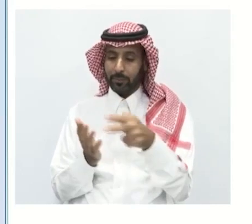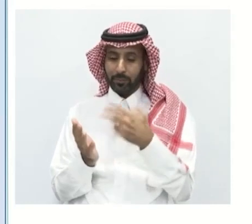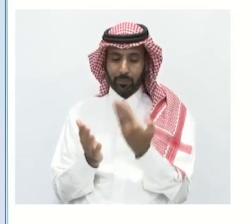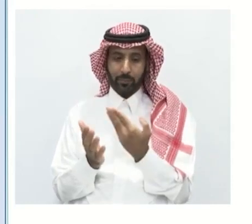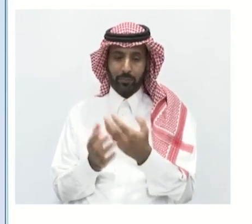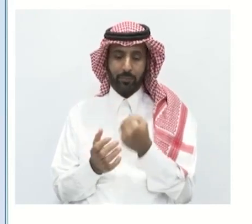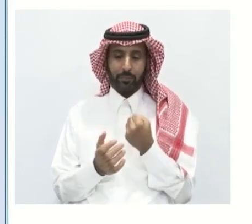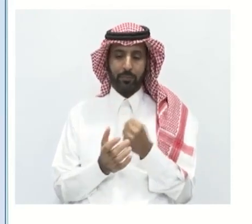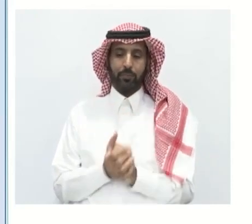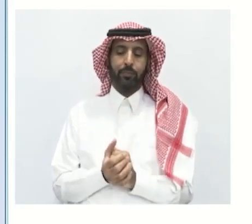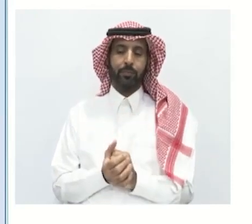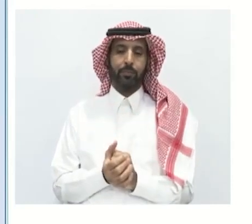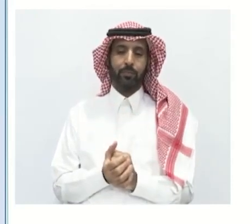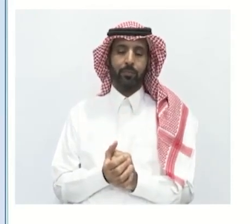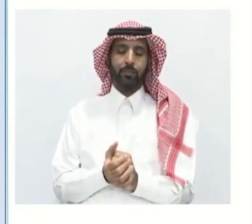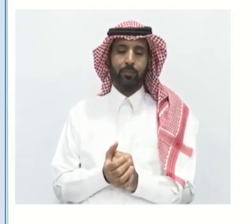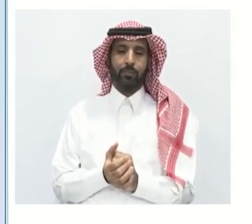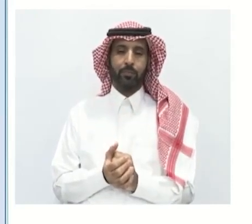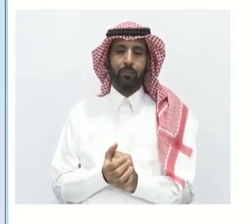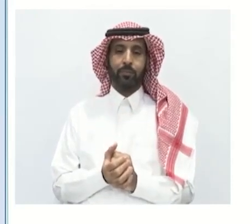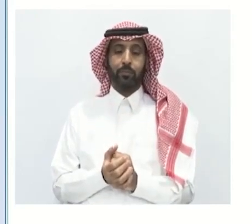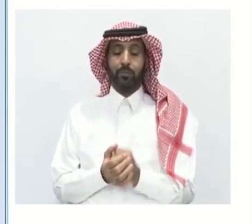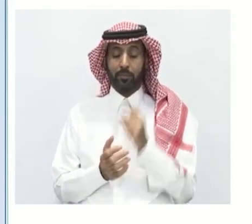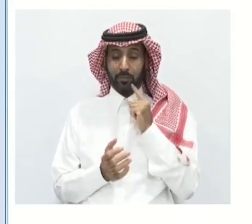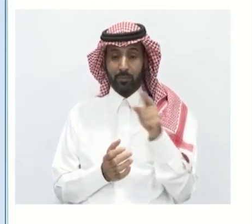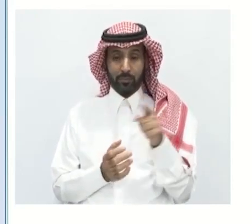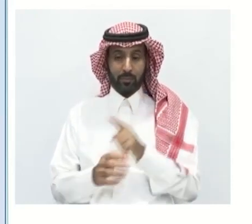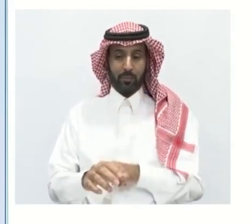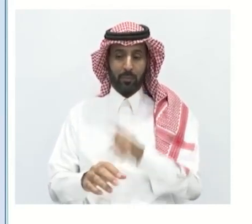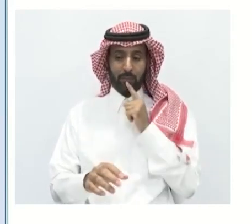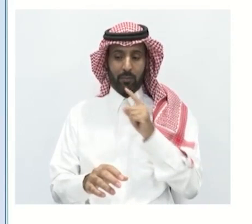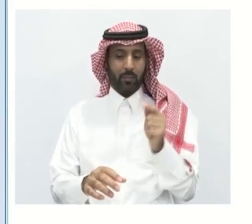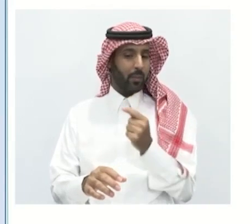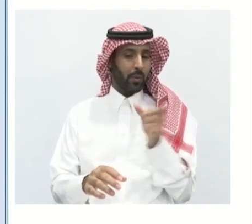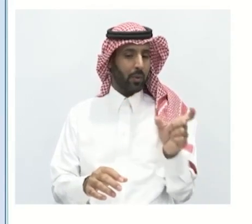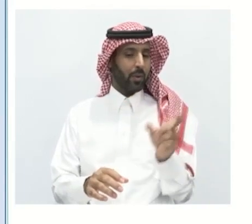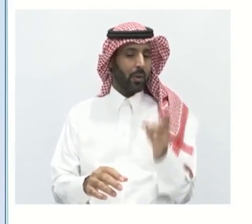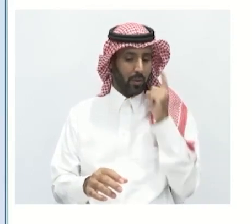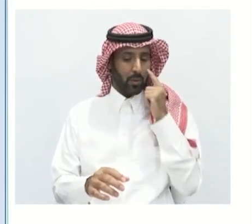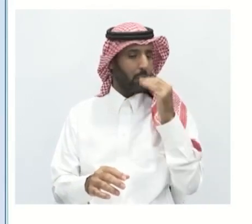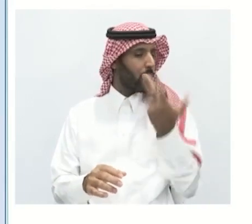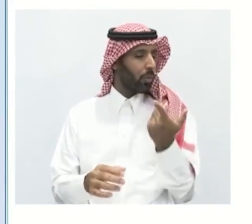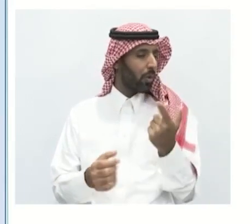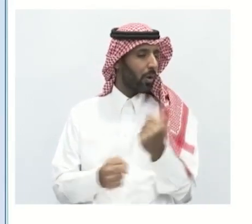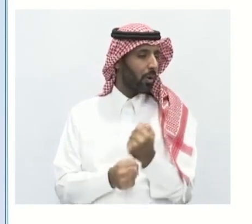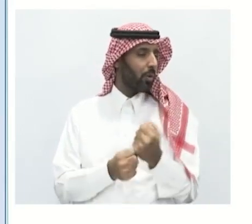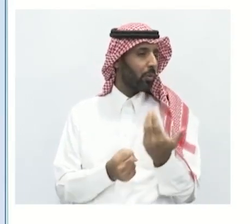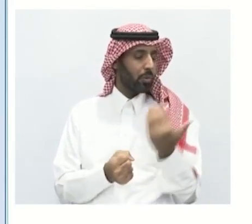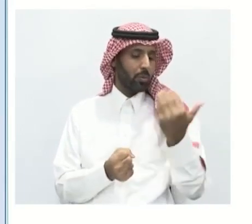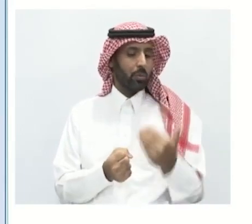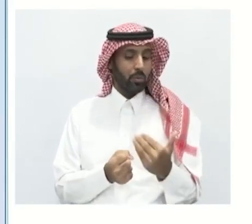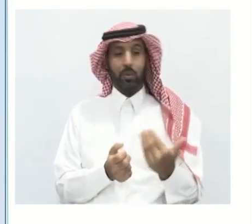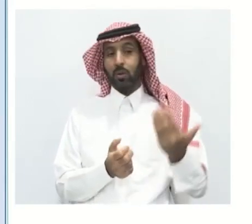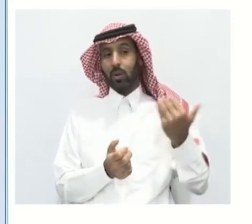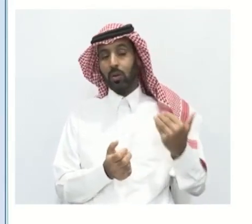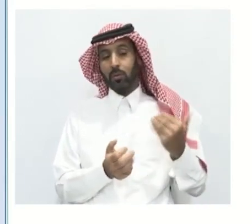reader. And always use some markers, time markers, to help the reader follow the order of the events, like